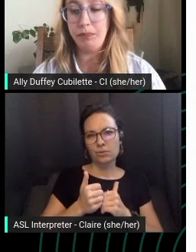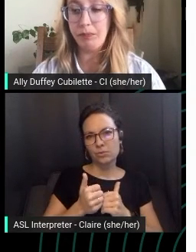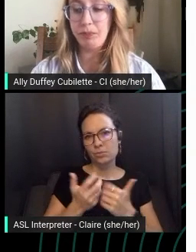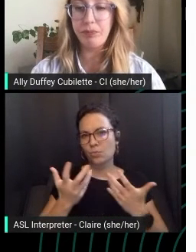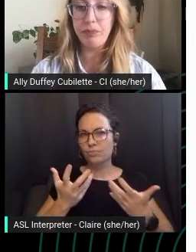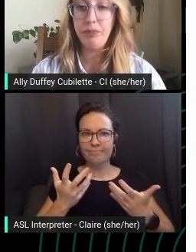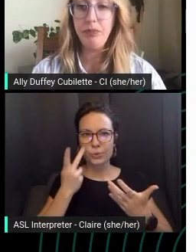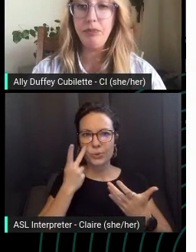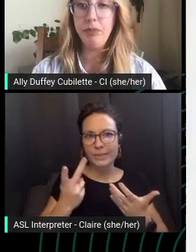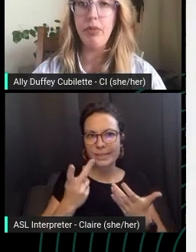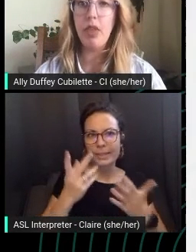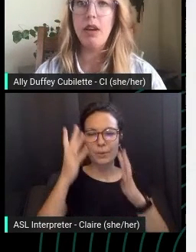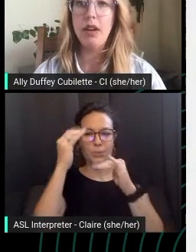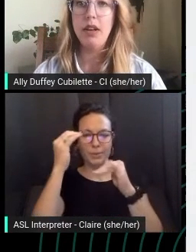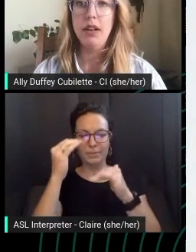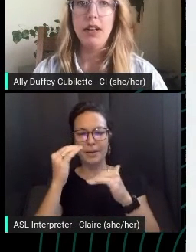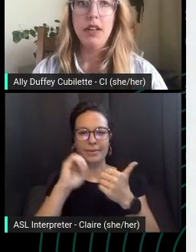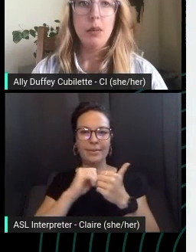ourselves.